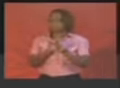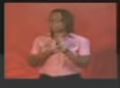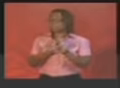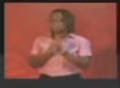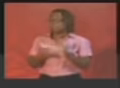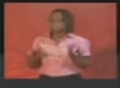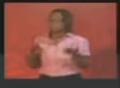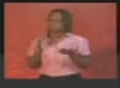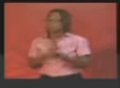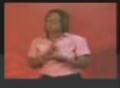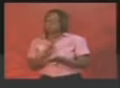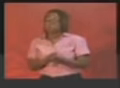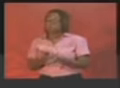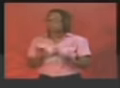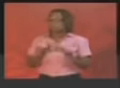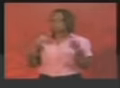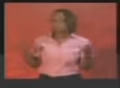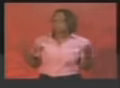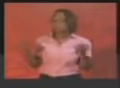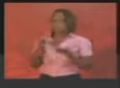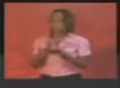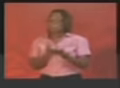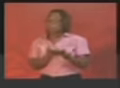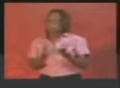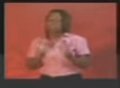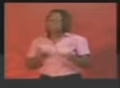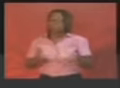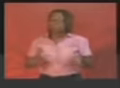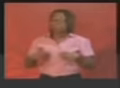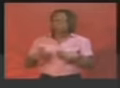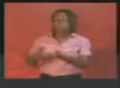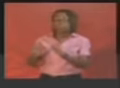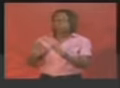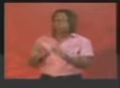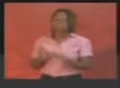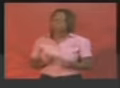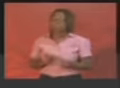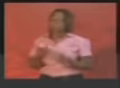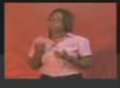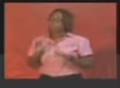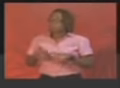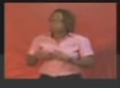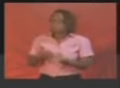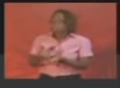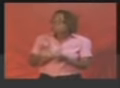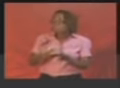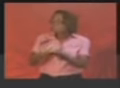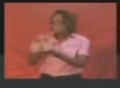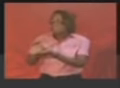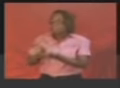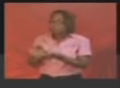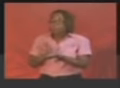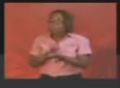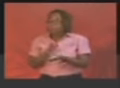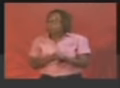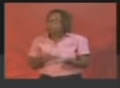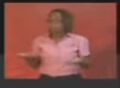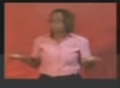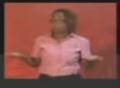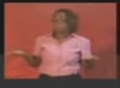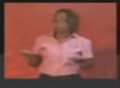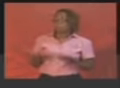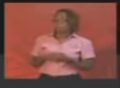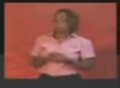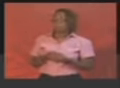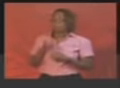open for some students as of last week. And the second question has to do, well, can be answered by Dr. Serju Singh, which